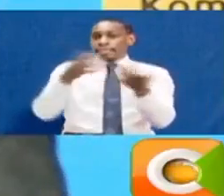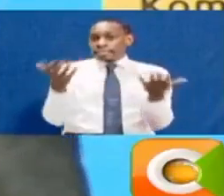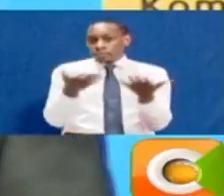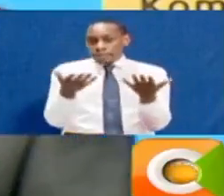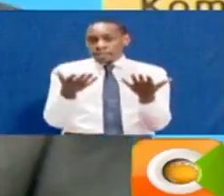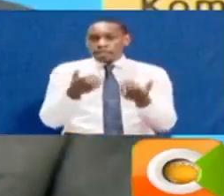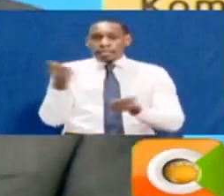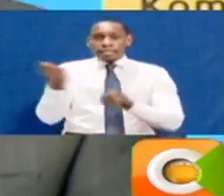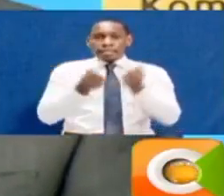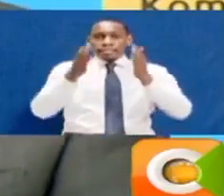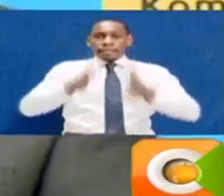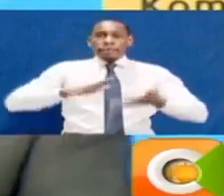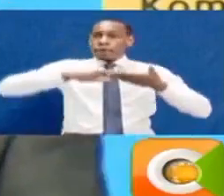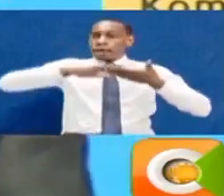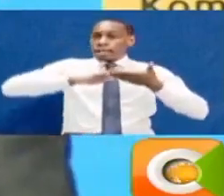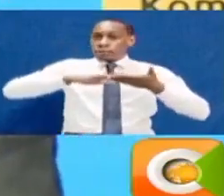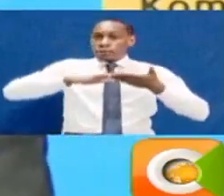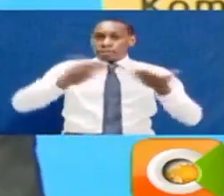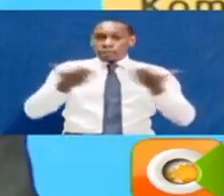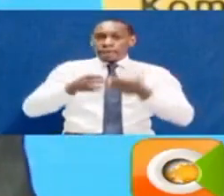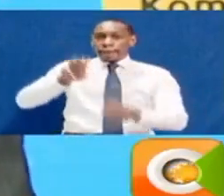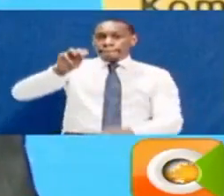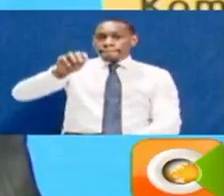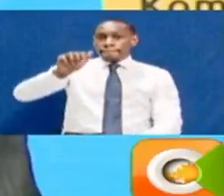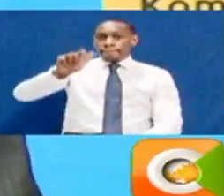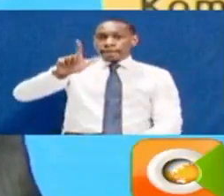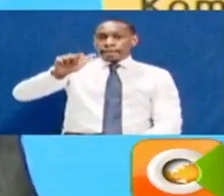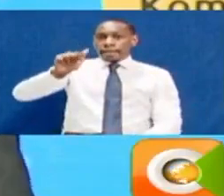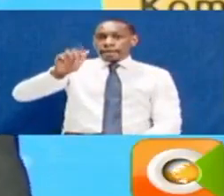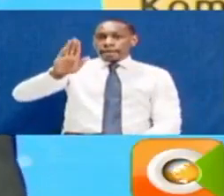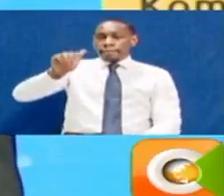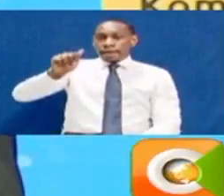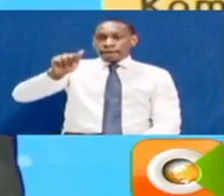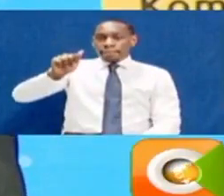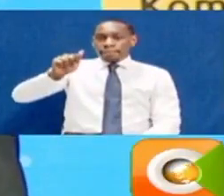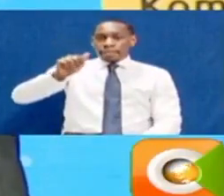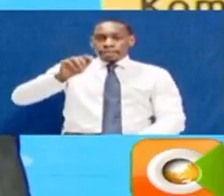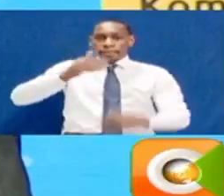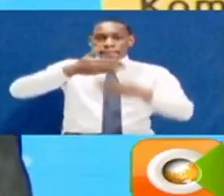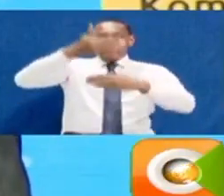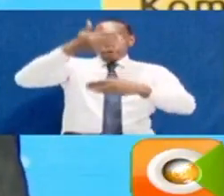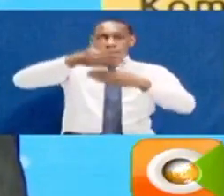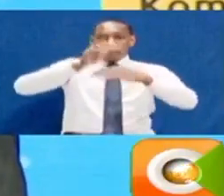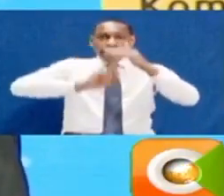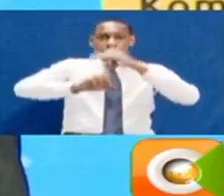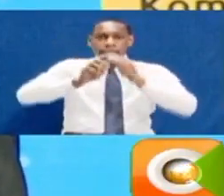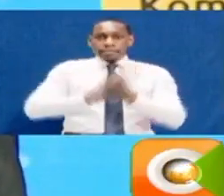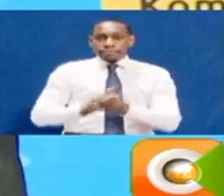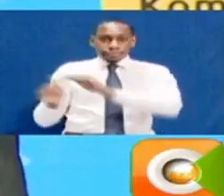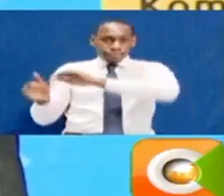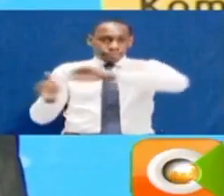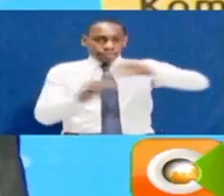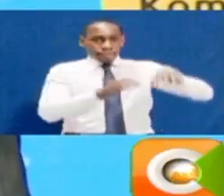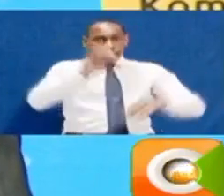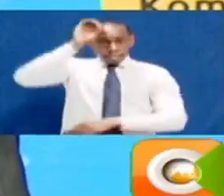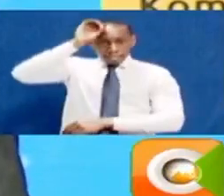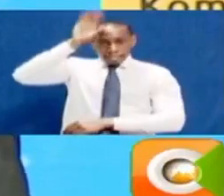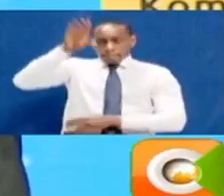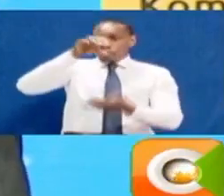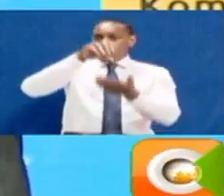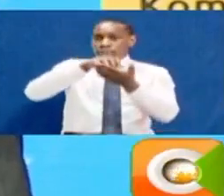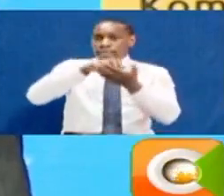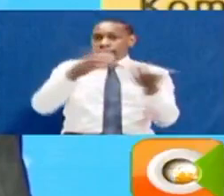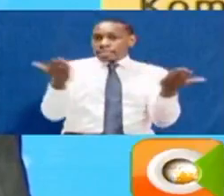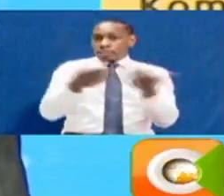truck drivers at the Malaba port of entry. In Kiambu, the cases are